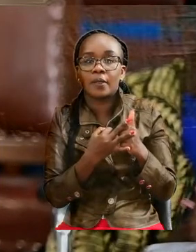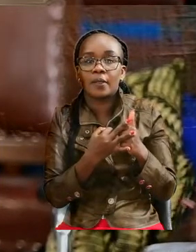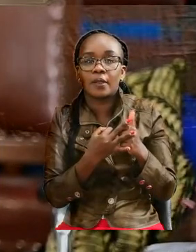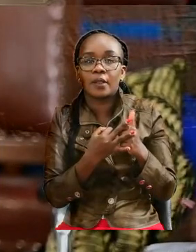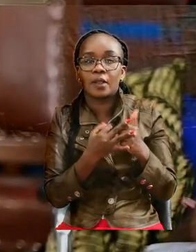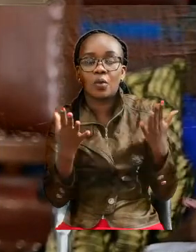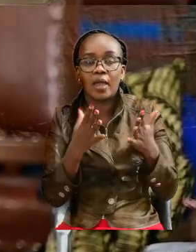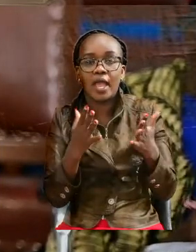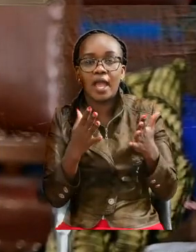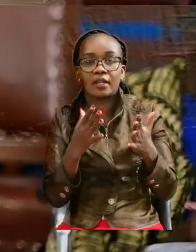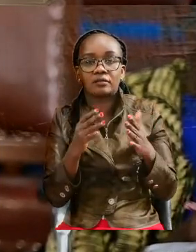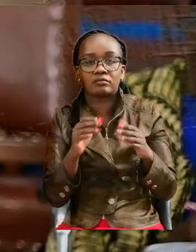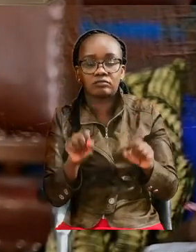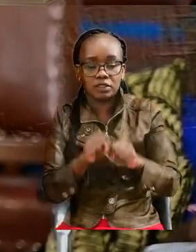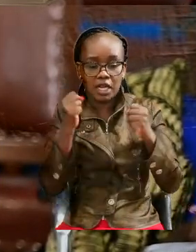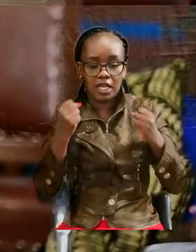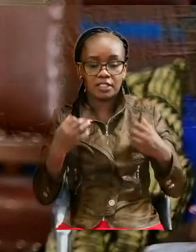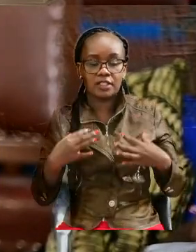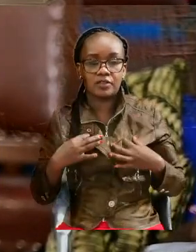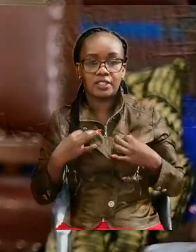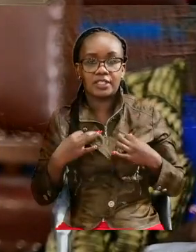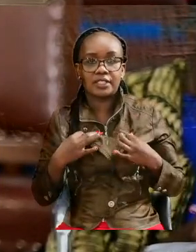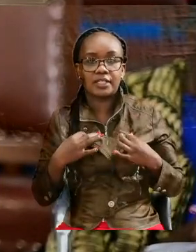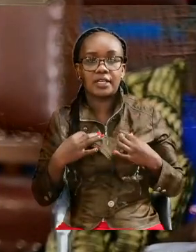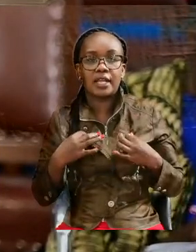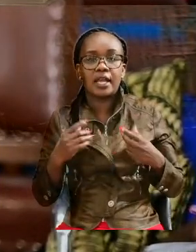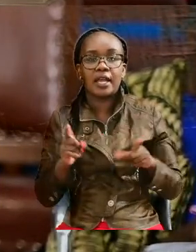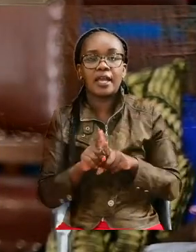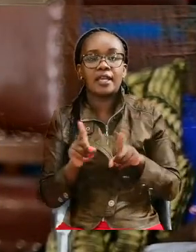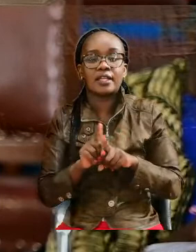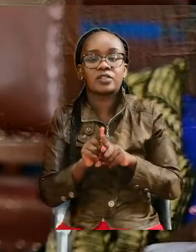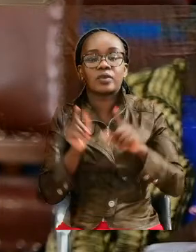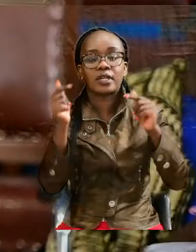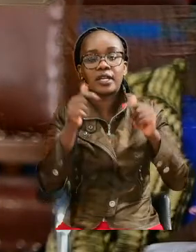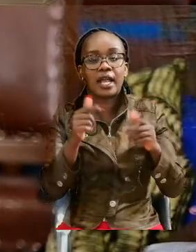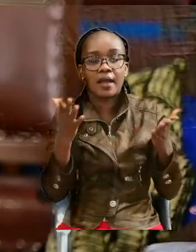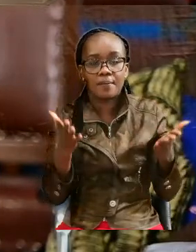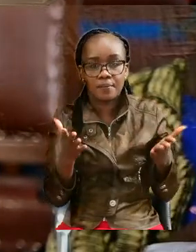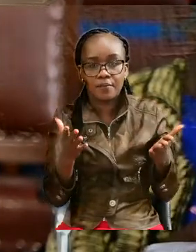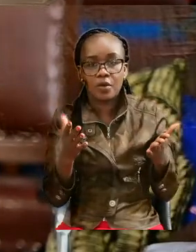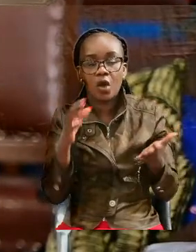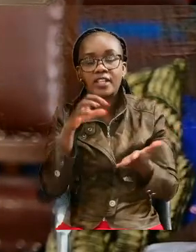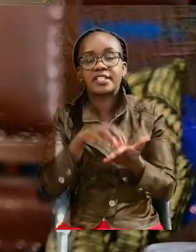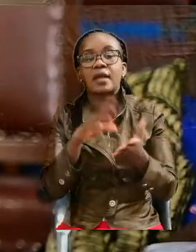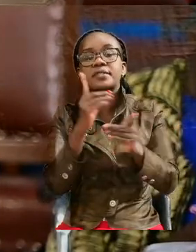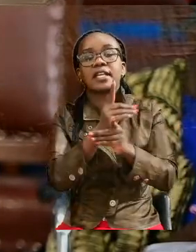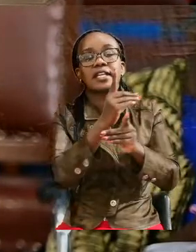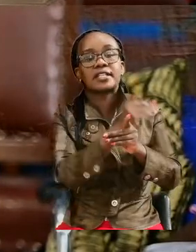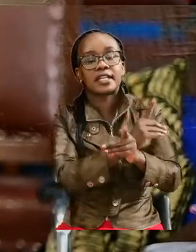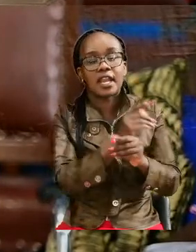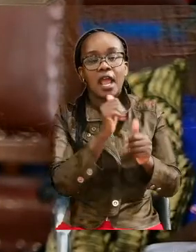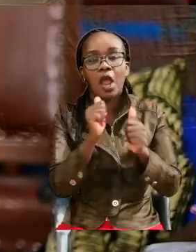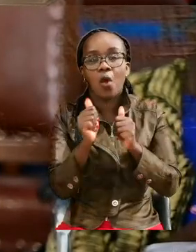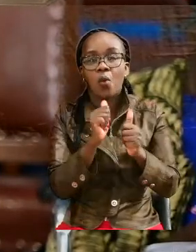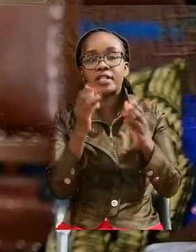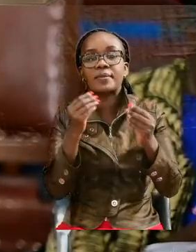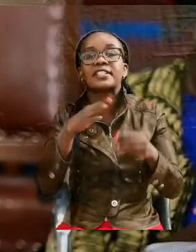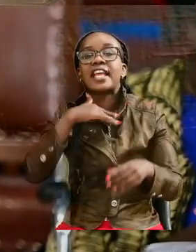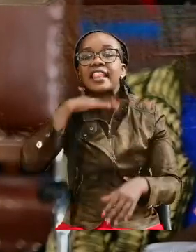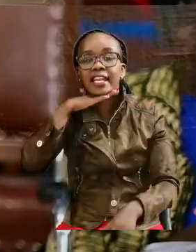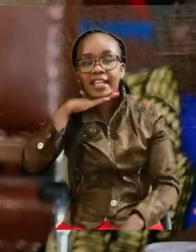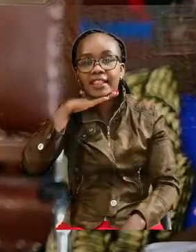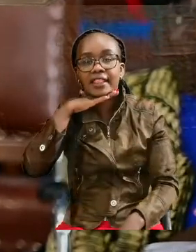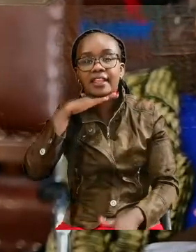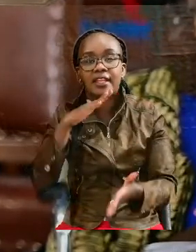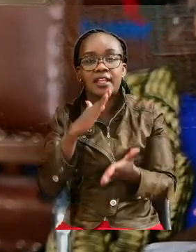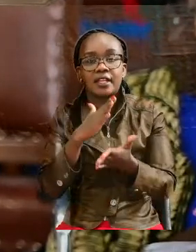stumbles, and it covers a wide variety of circumstances than simply the death. It